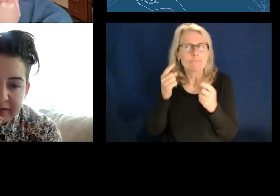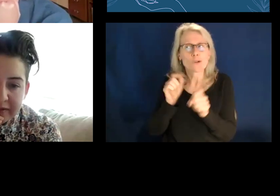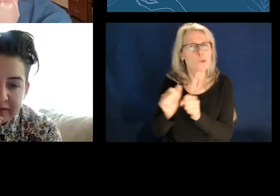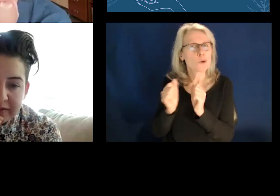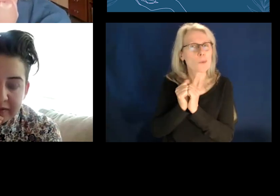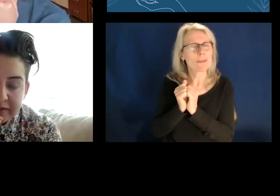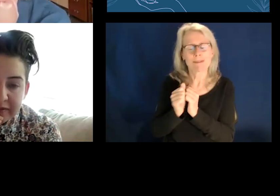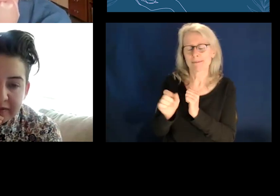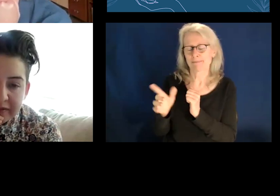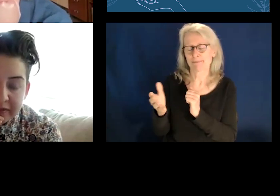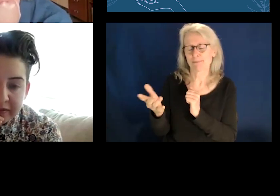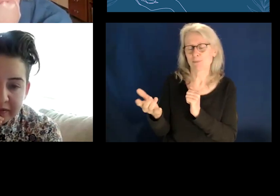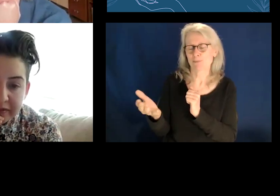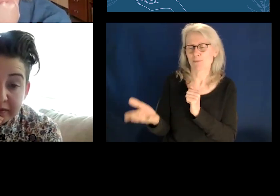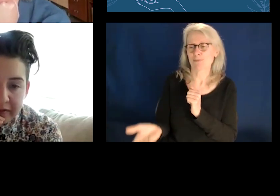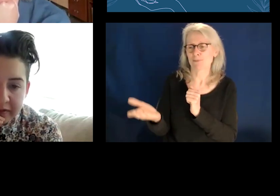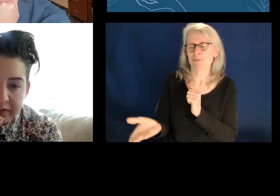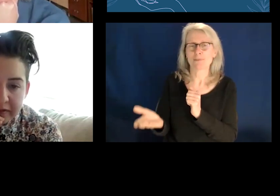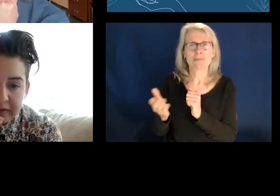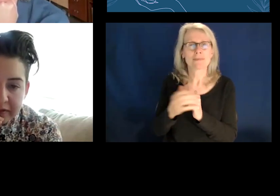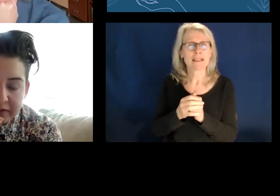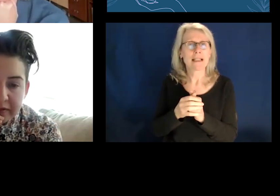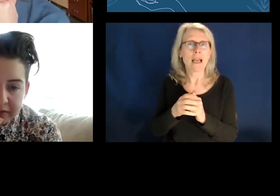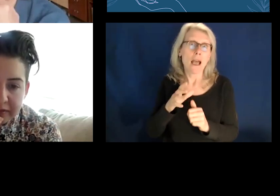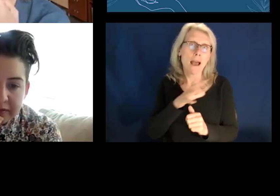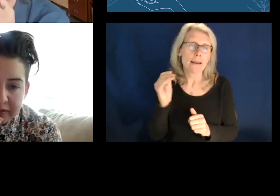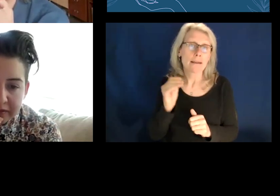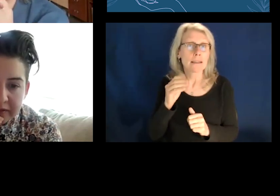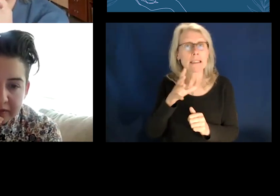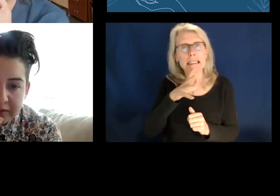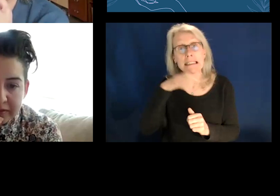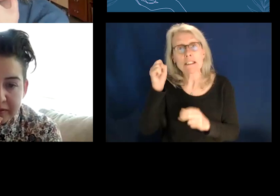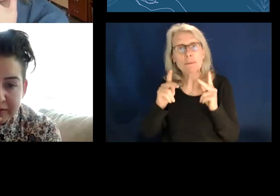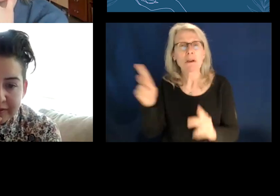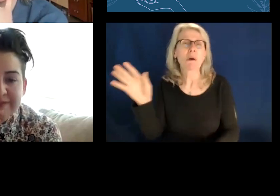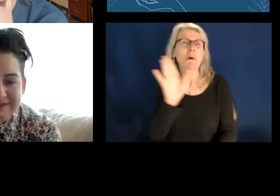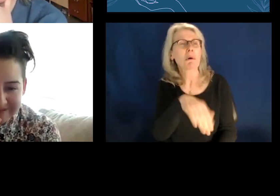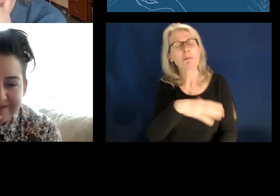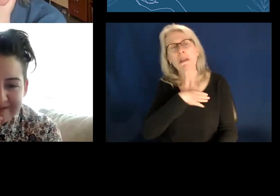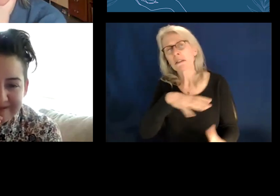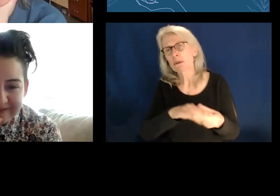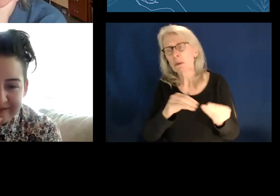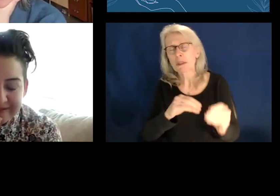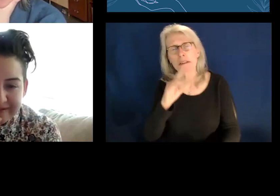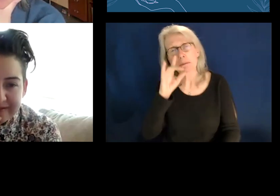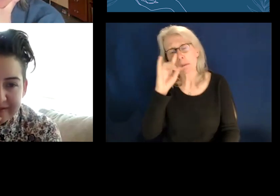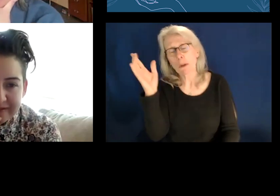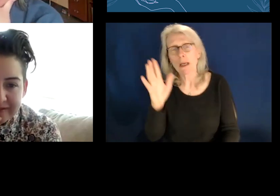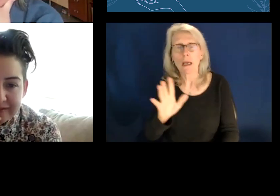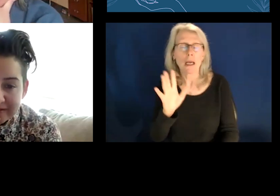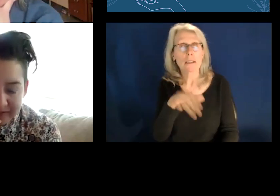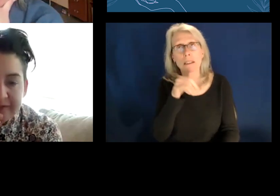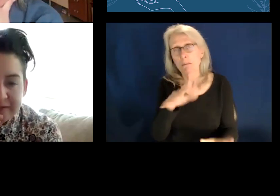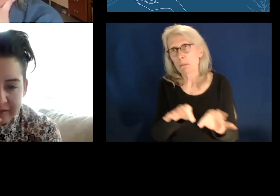who very often, especially working with seniors, right? They always say, oh, my story is so boring. It doesn't matter.